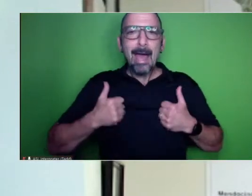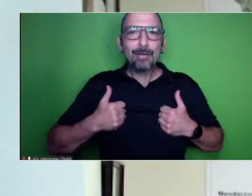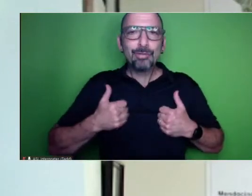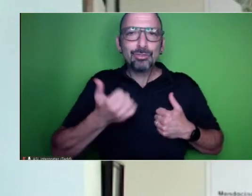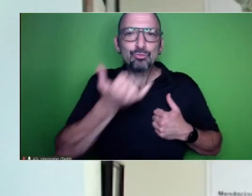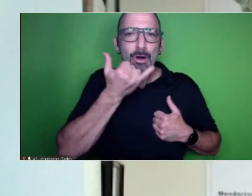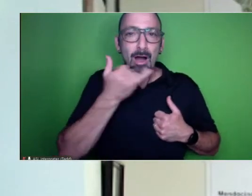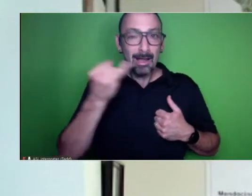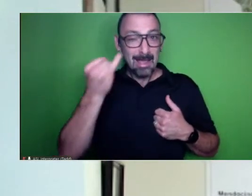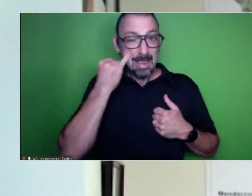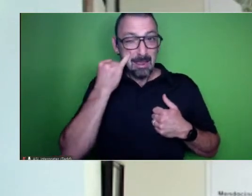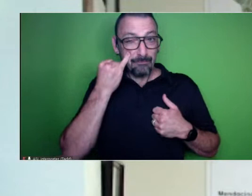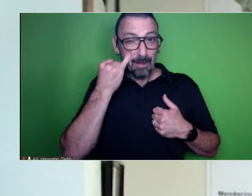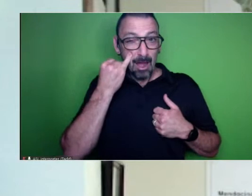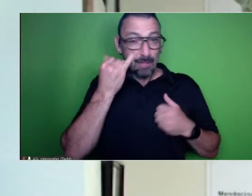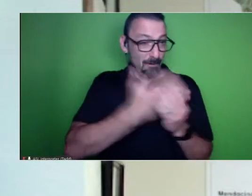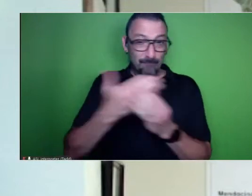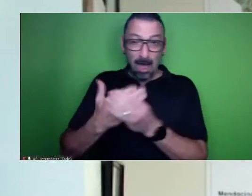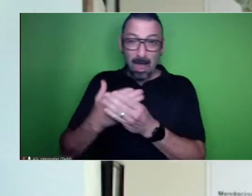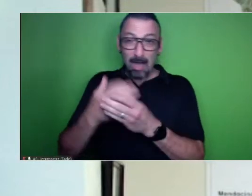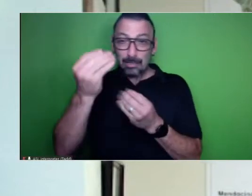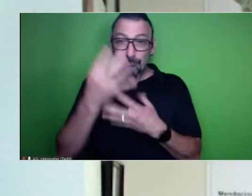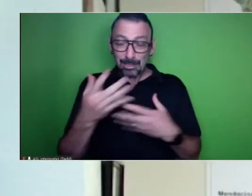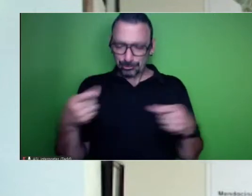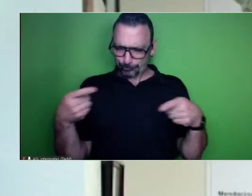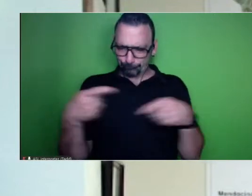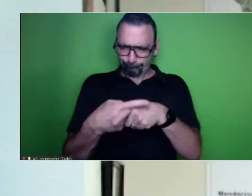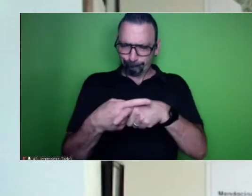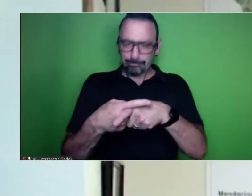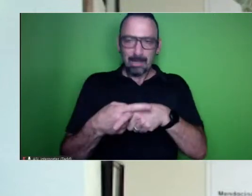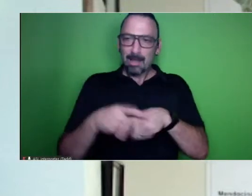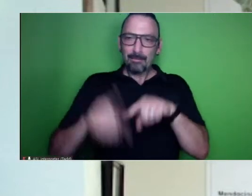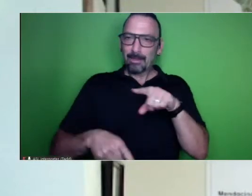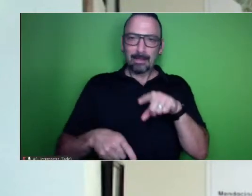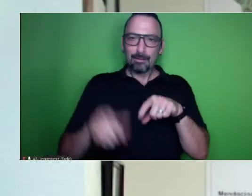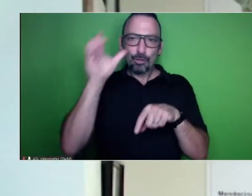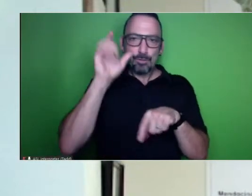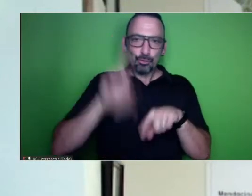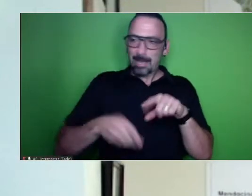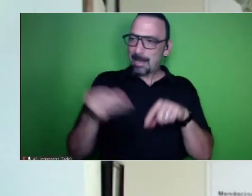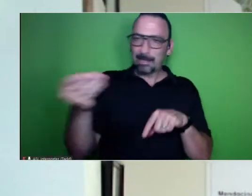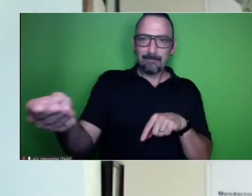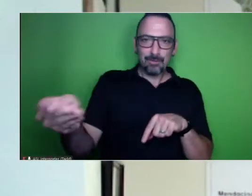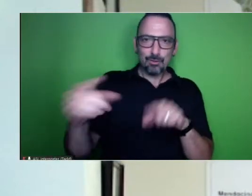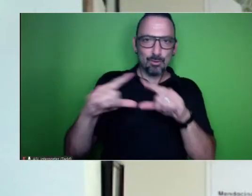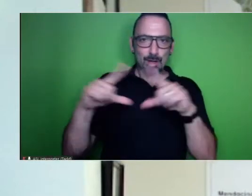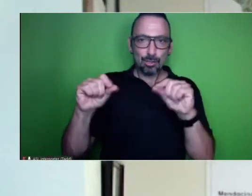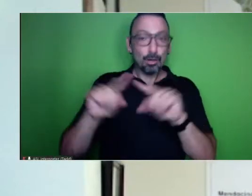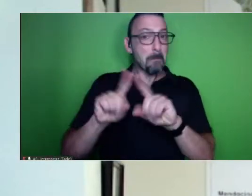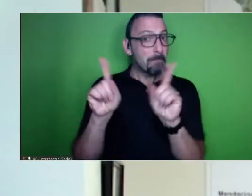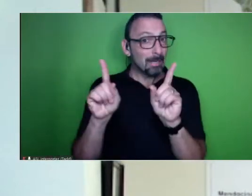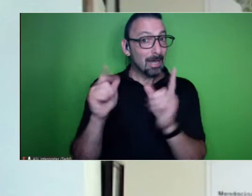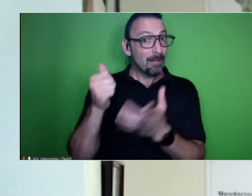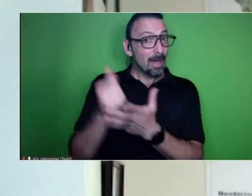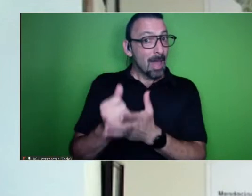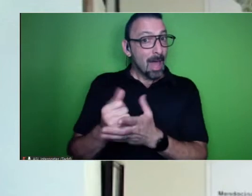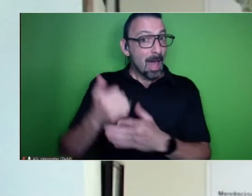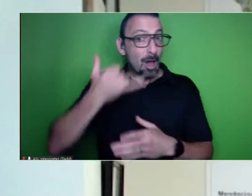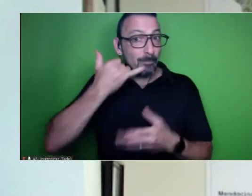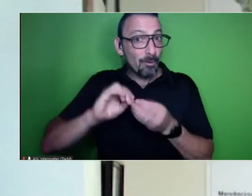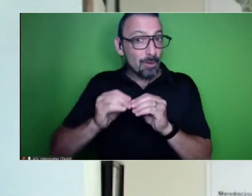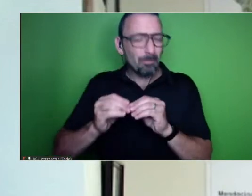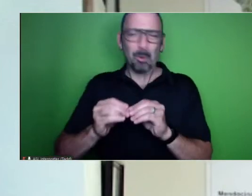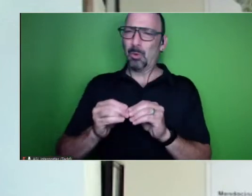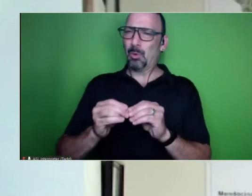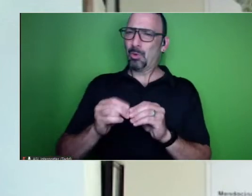match up, and the computer can't spit out their smart health card. But then the helpline has been very active, and they